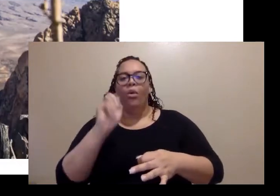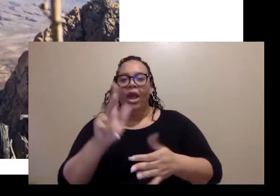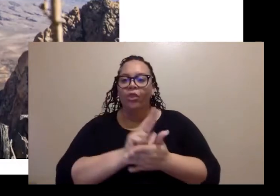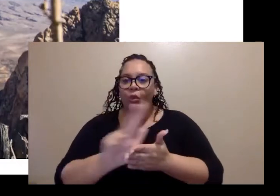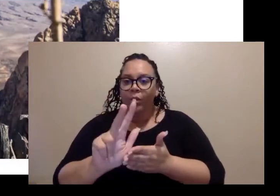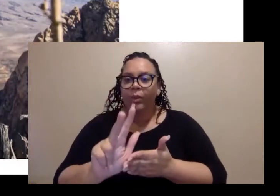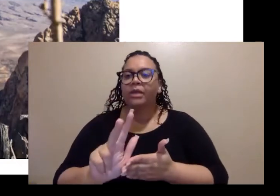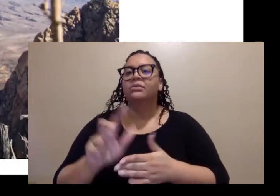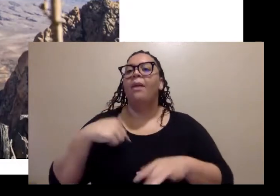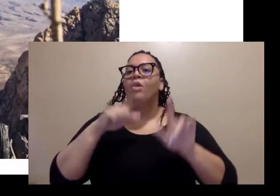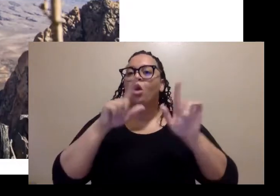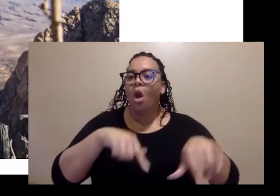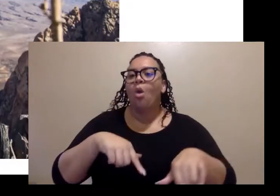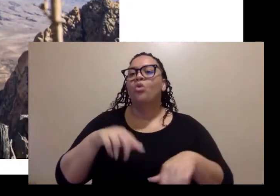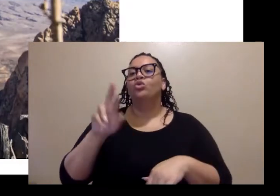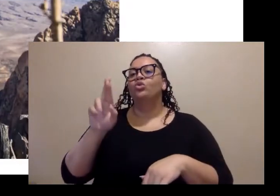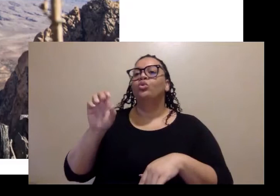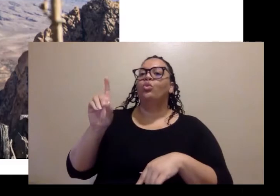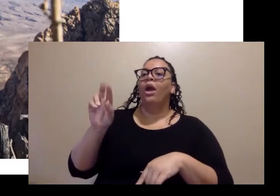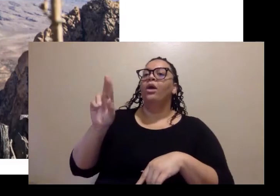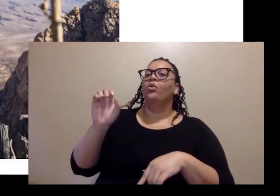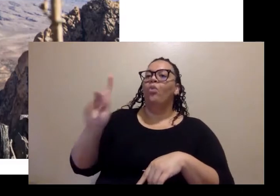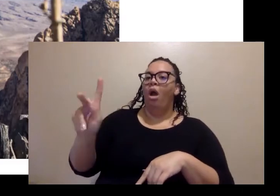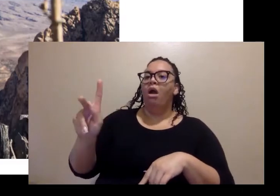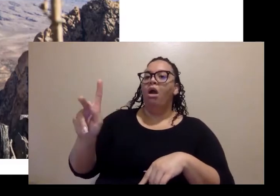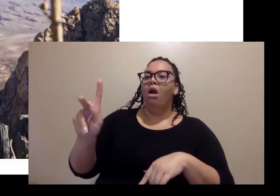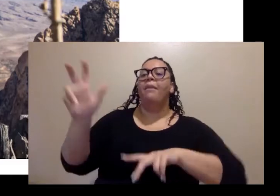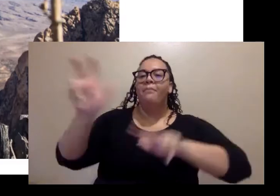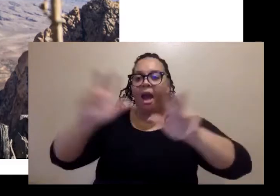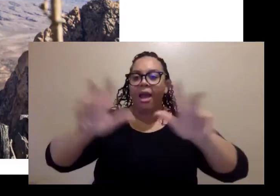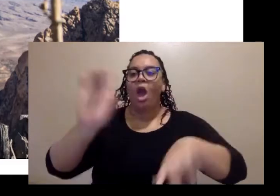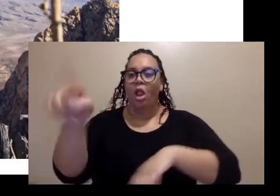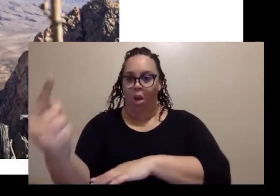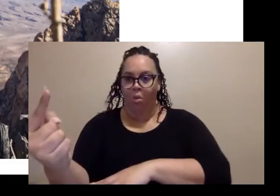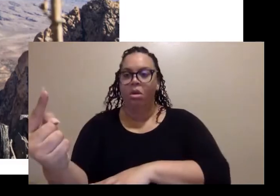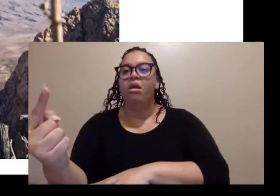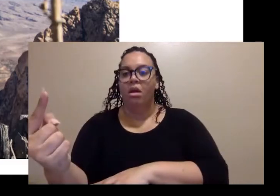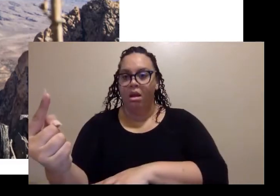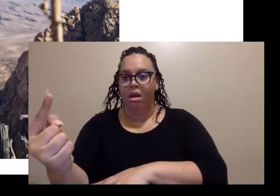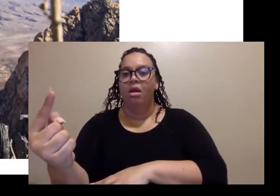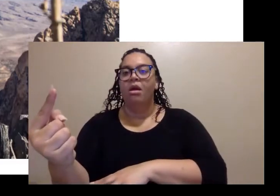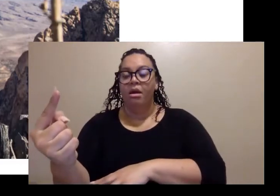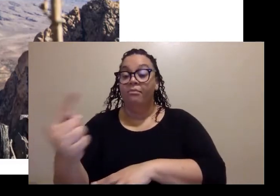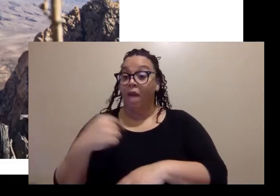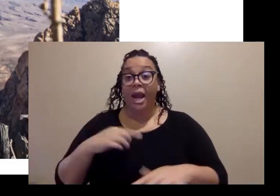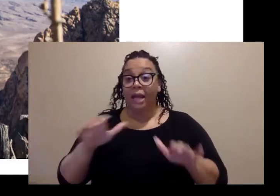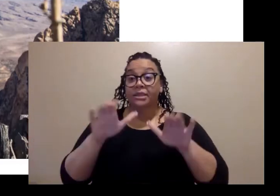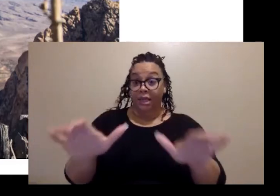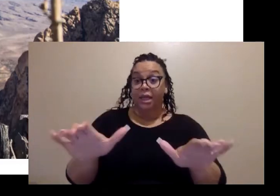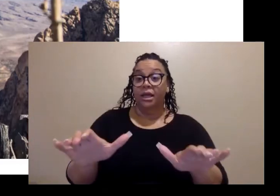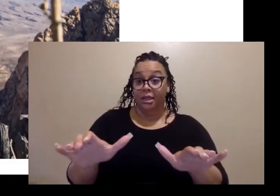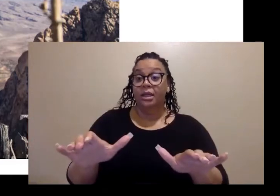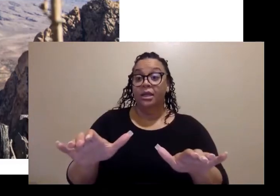go out to Red Rock and hike by myself, and hike. And I did that. And it was